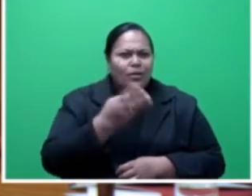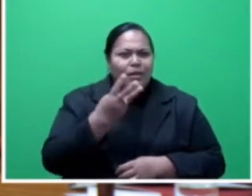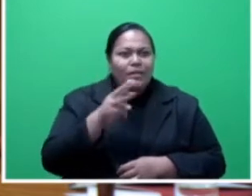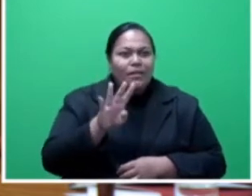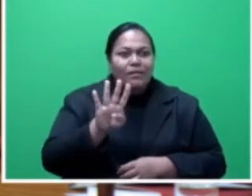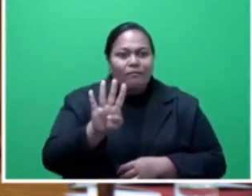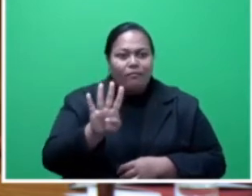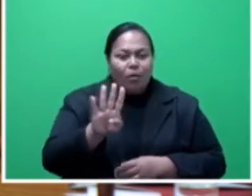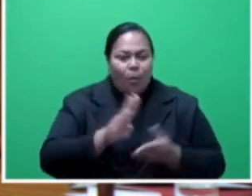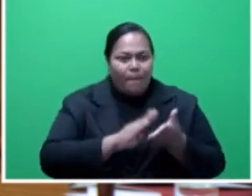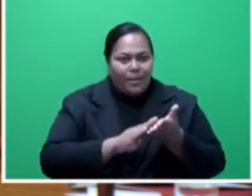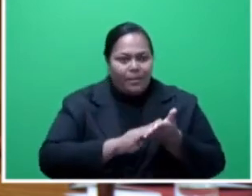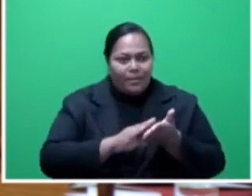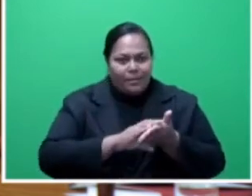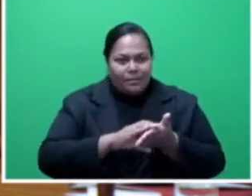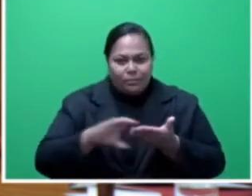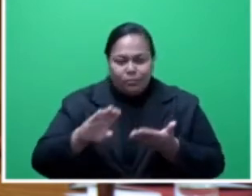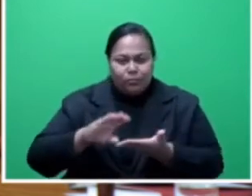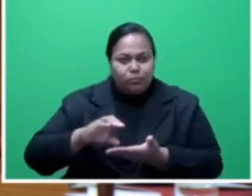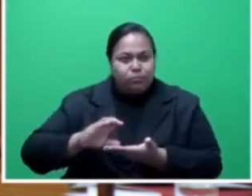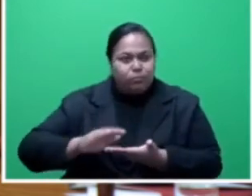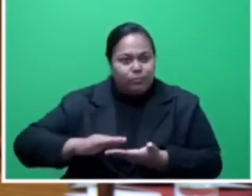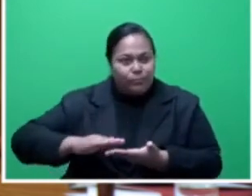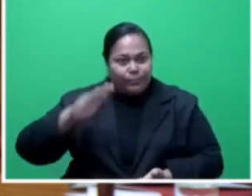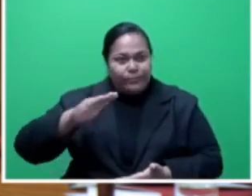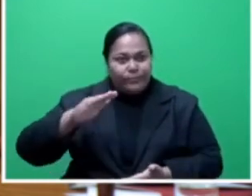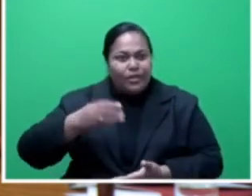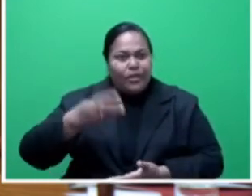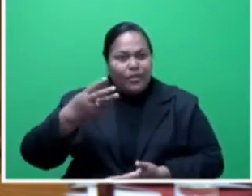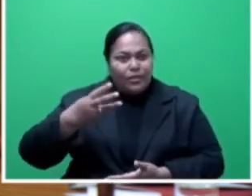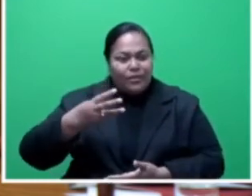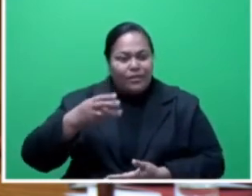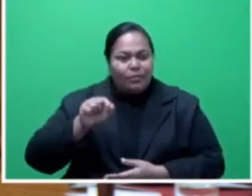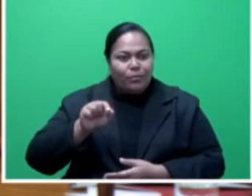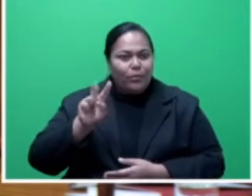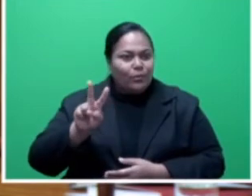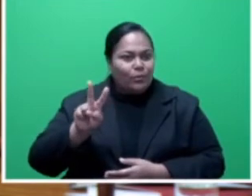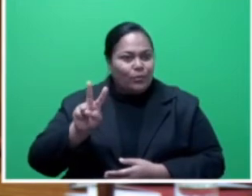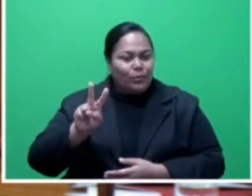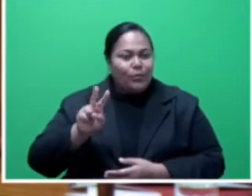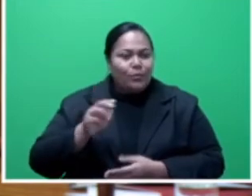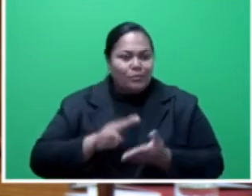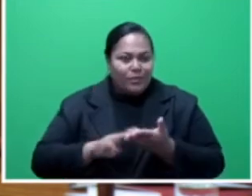increase of 13.2 million, whilst the non-focus sector comprise